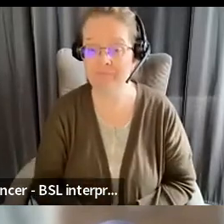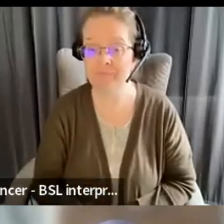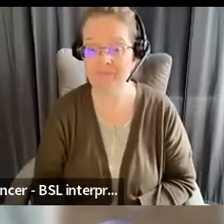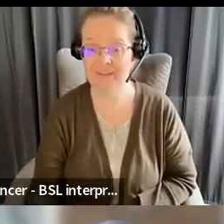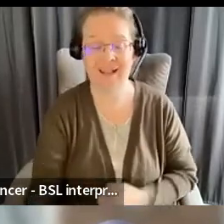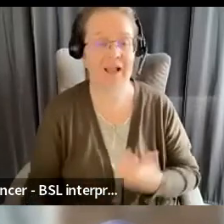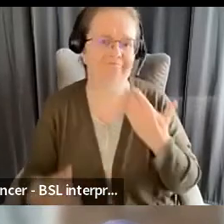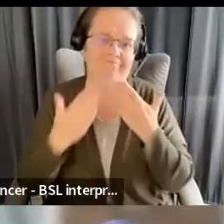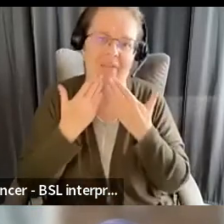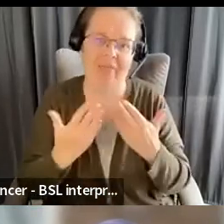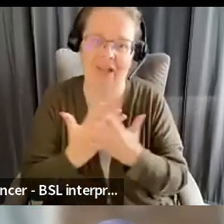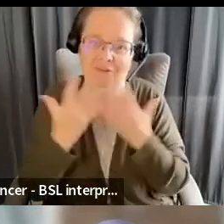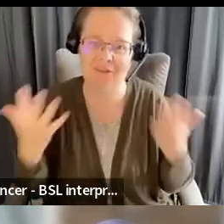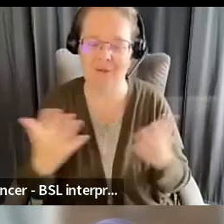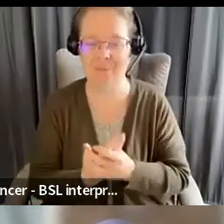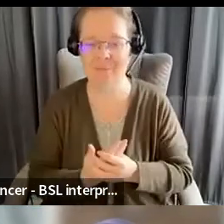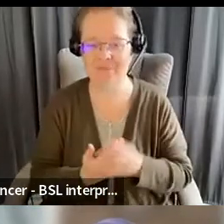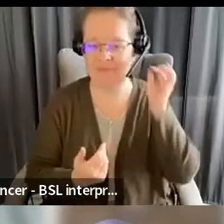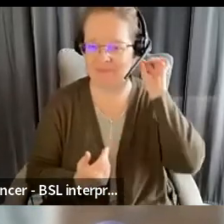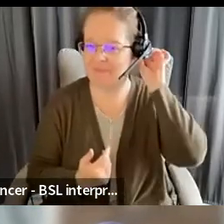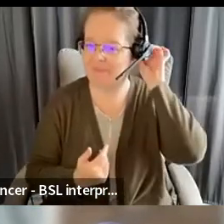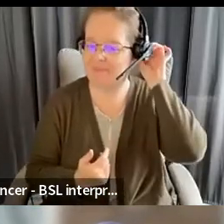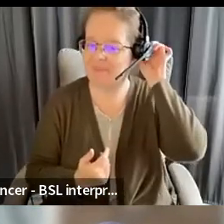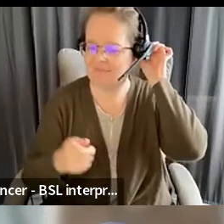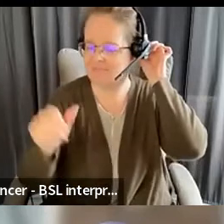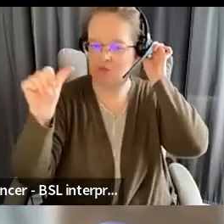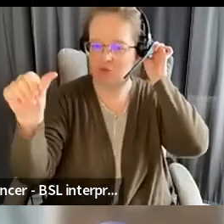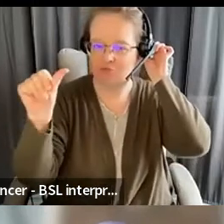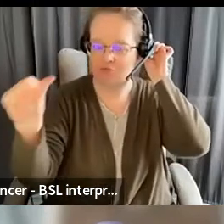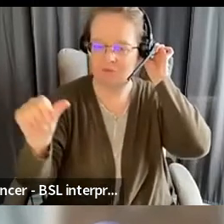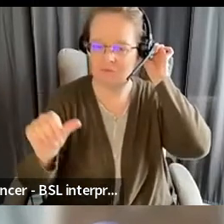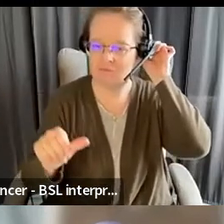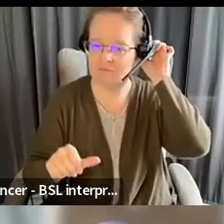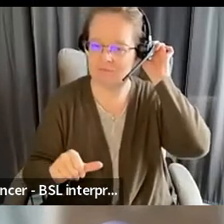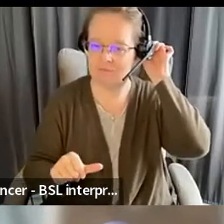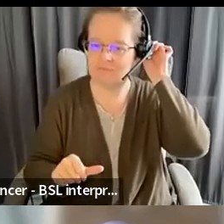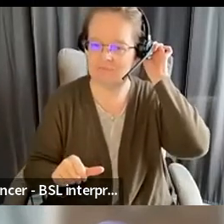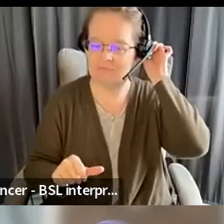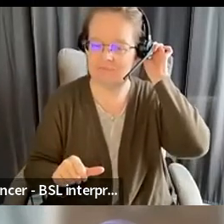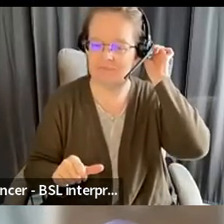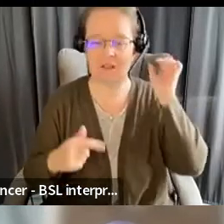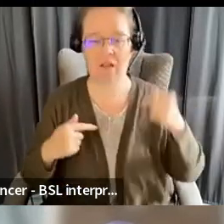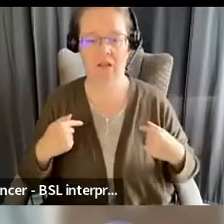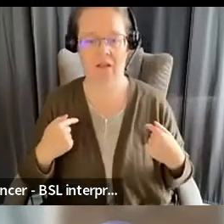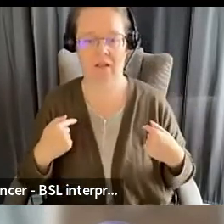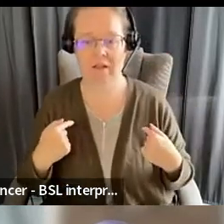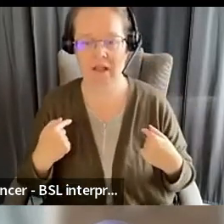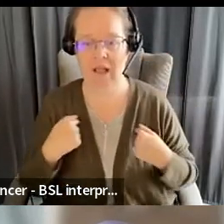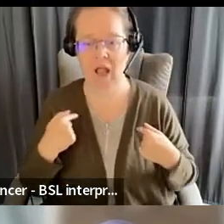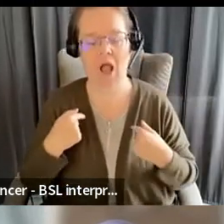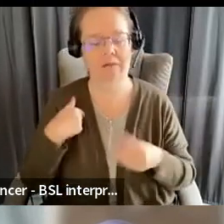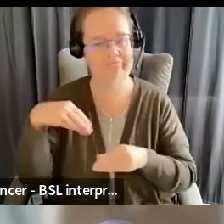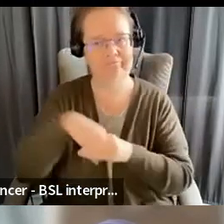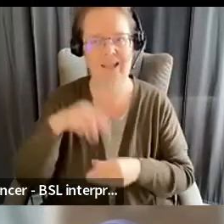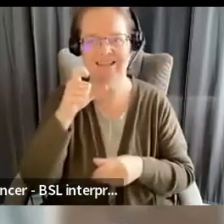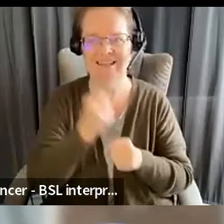Amazing. Thank you so much. And I think you're so right in that. So I am very relatively new to CGI. So I've been